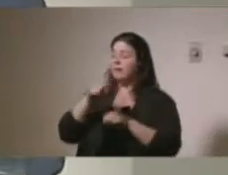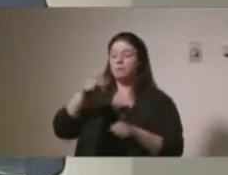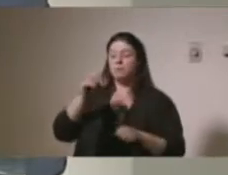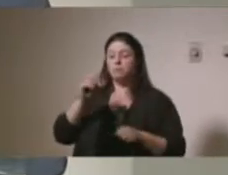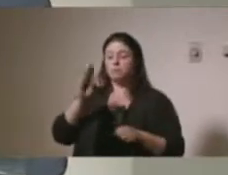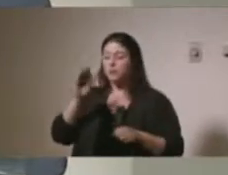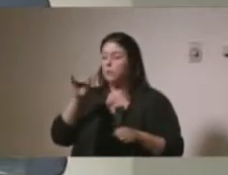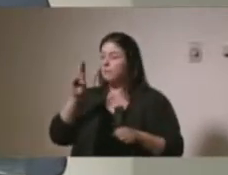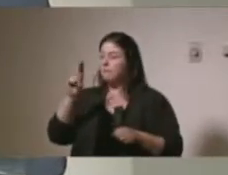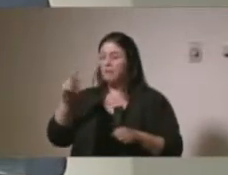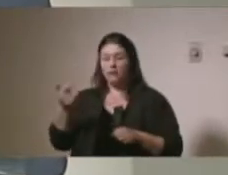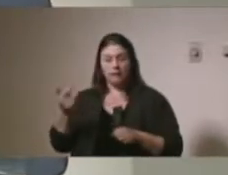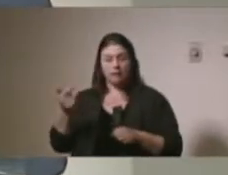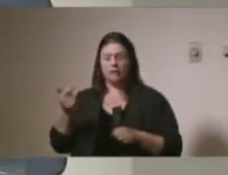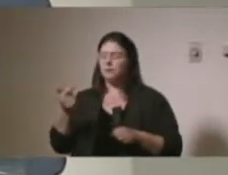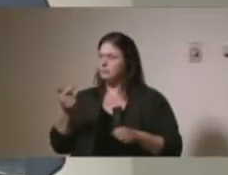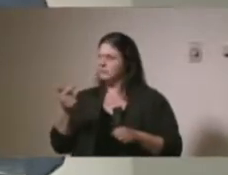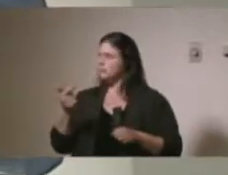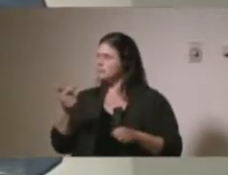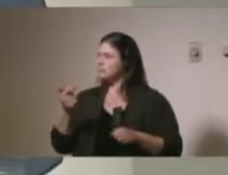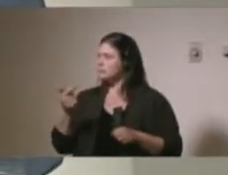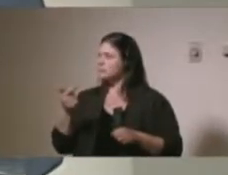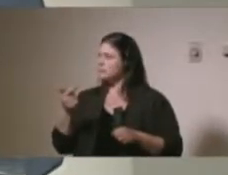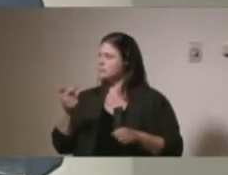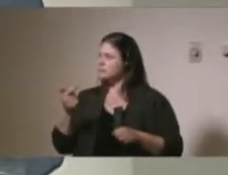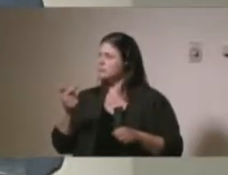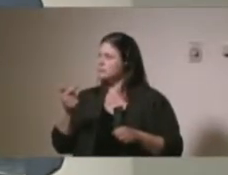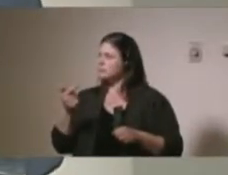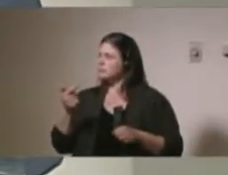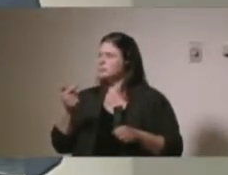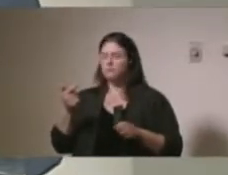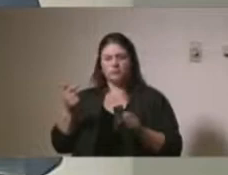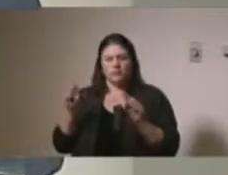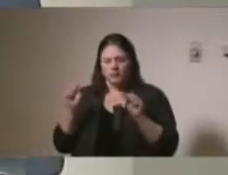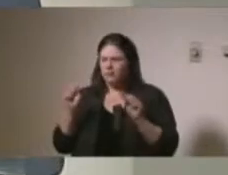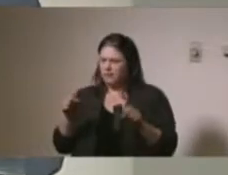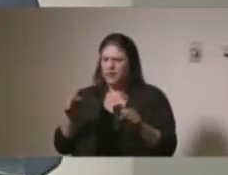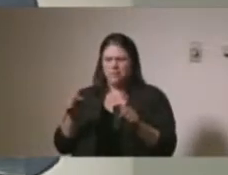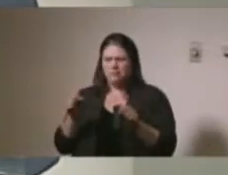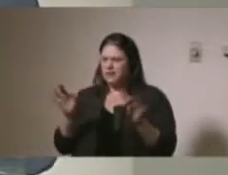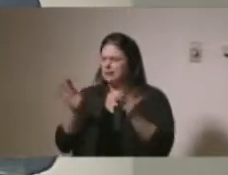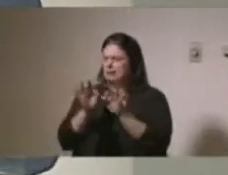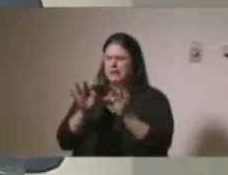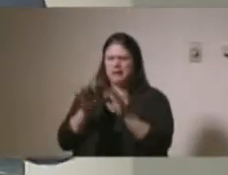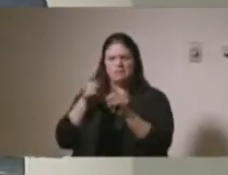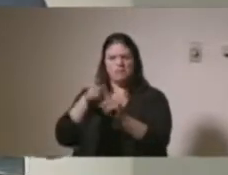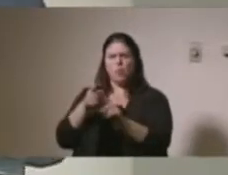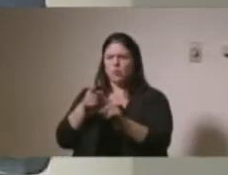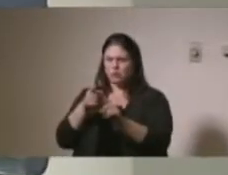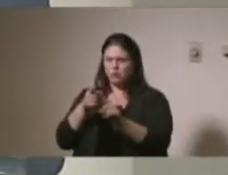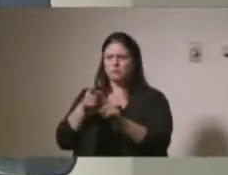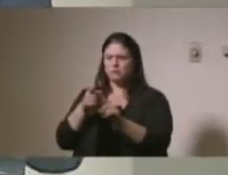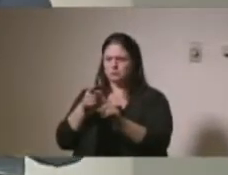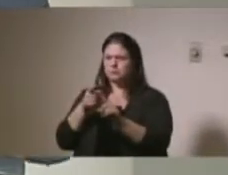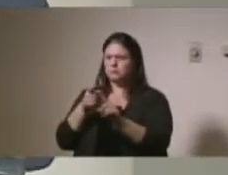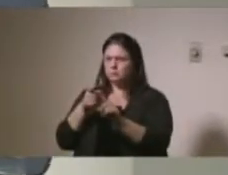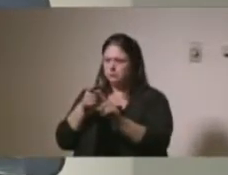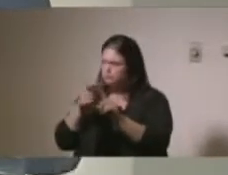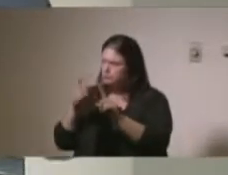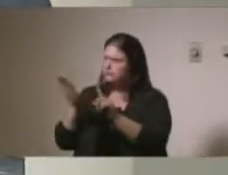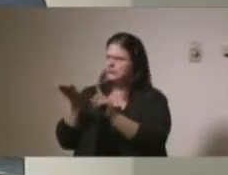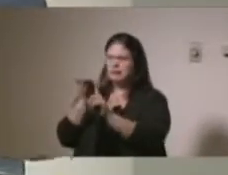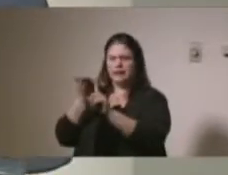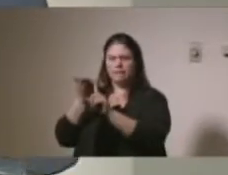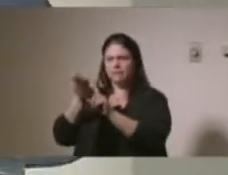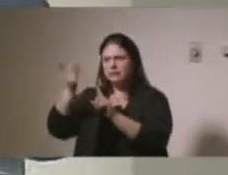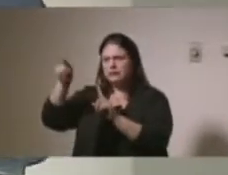key point in a progressive agenda. That show it. That show how the fight and the struggle of